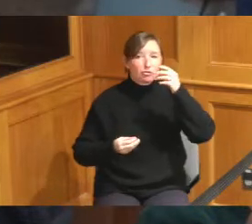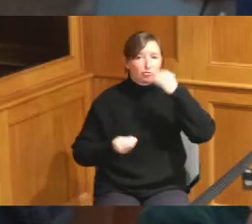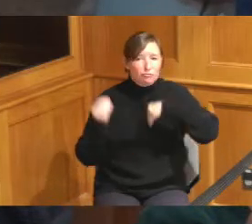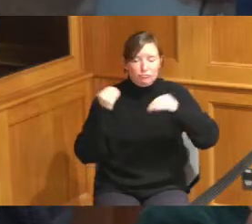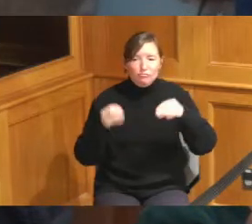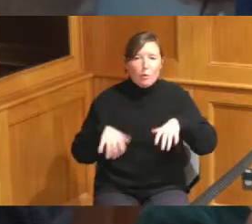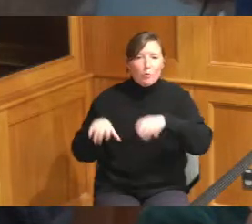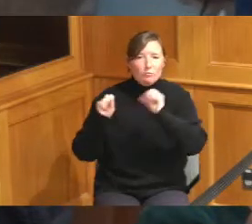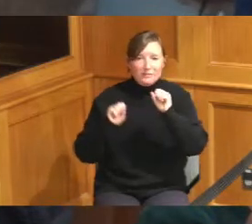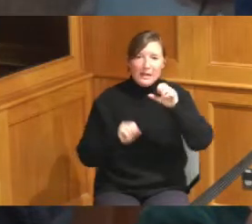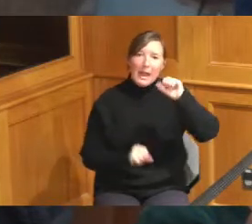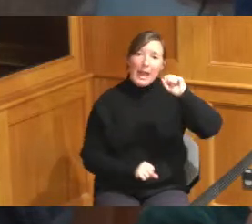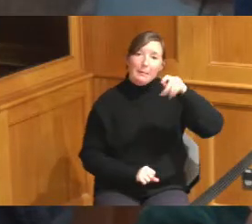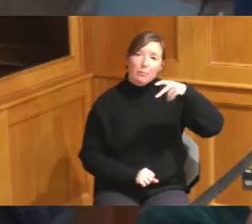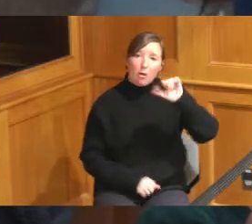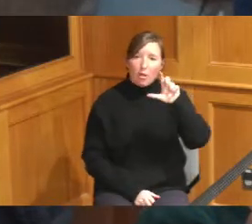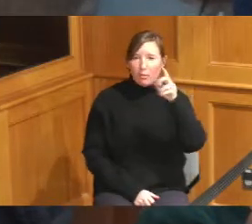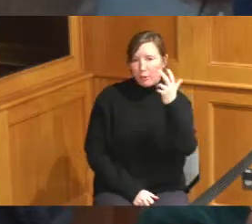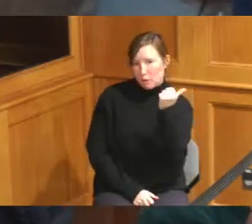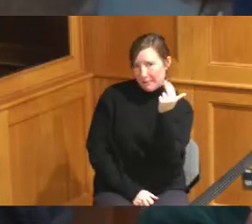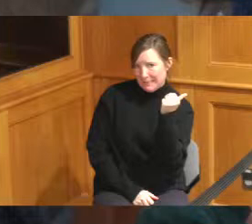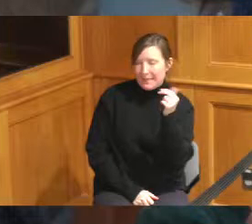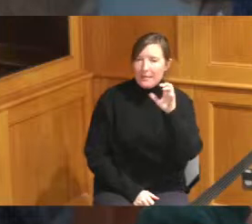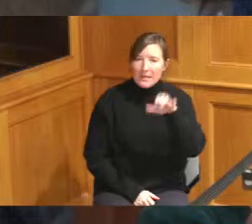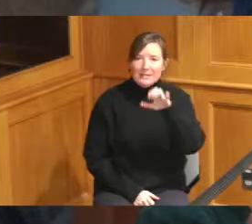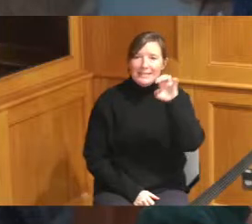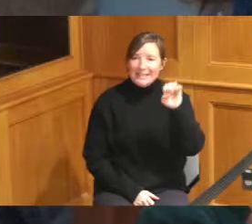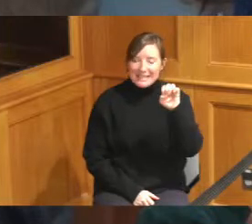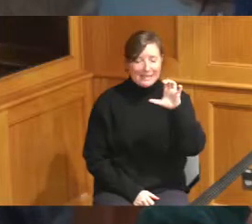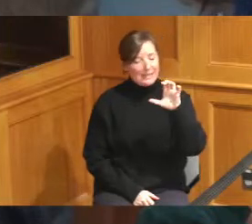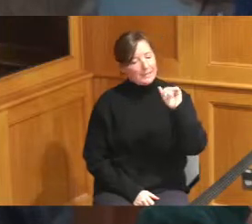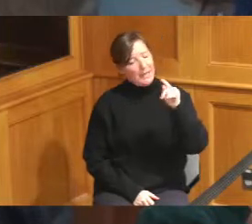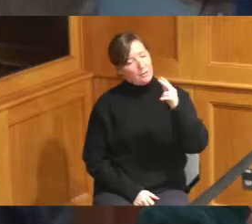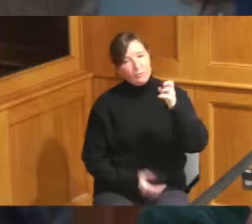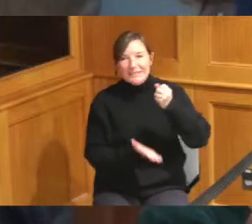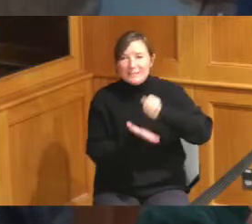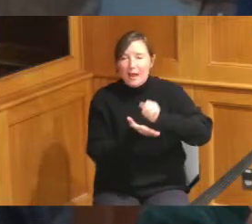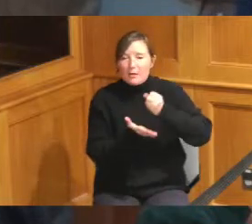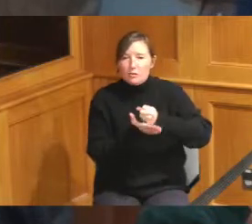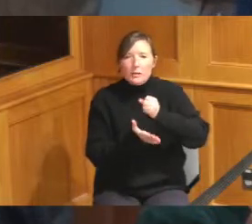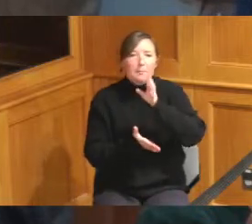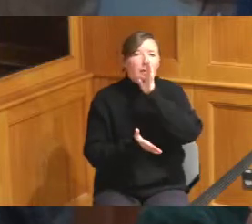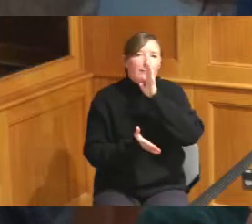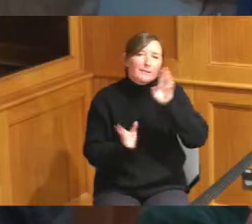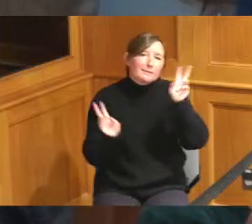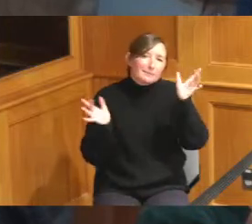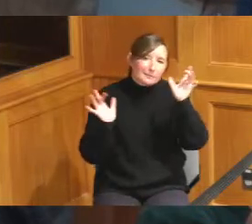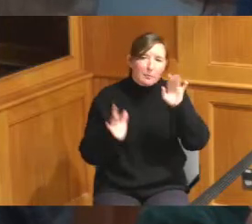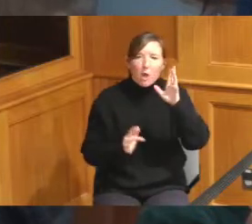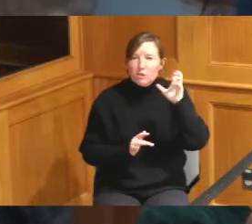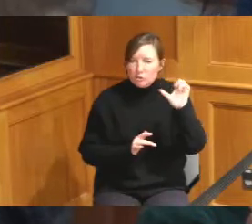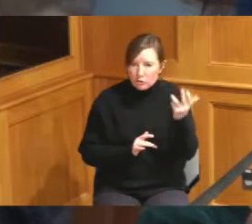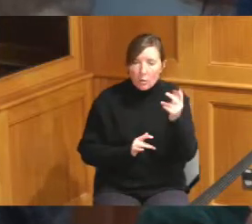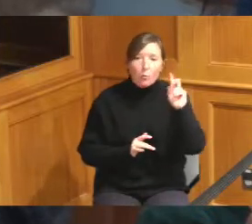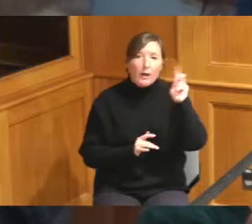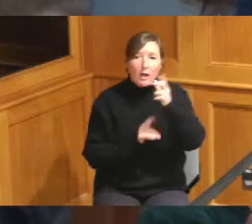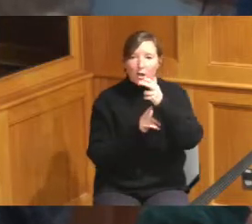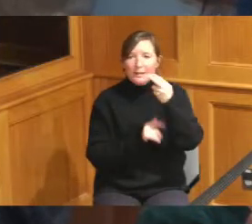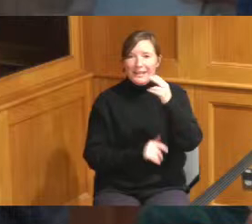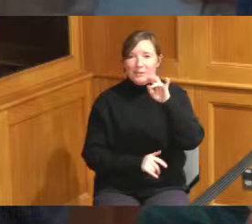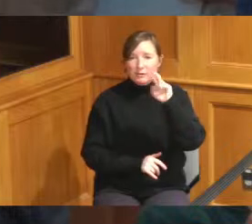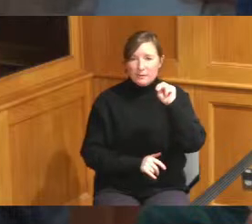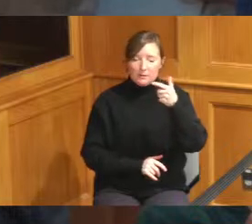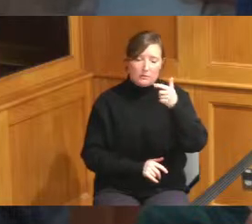13th, the E. Kathleen Scholarship Brunch. Actually, it's not lunch, it's a brunch. And it will be held at the Hilton Garden